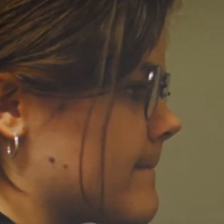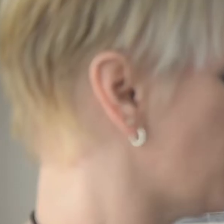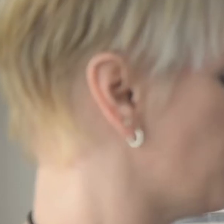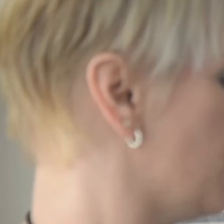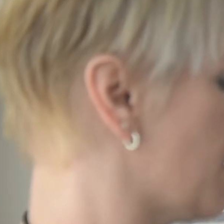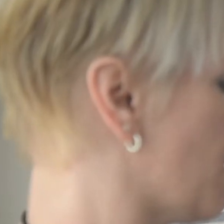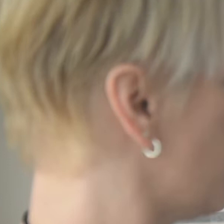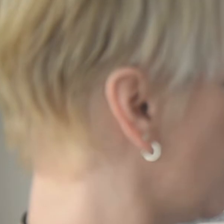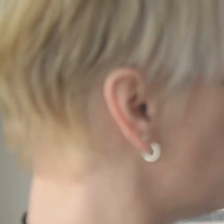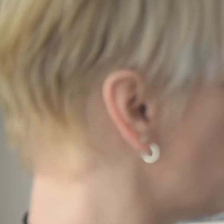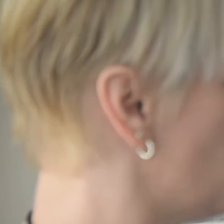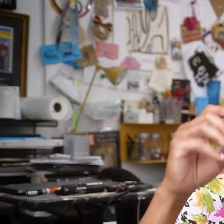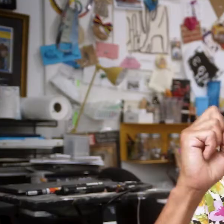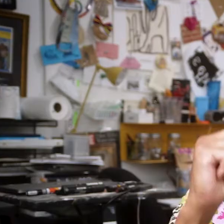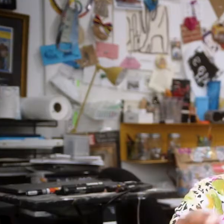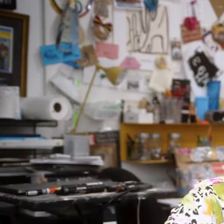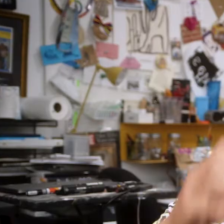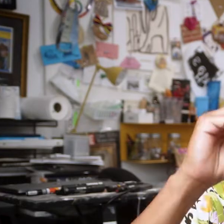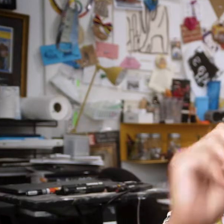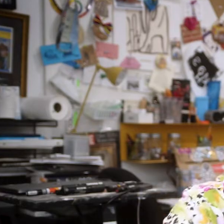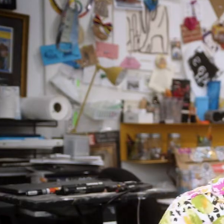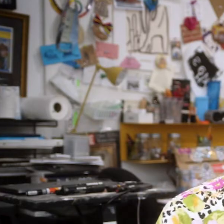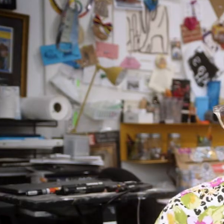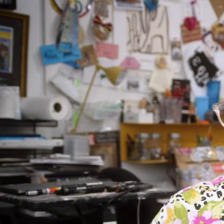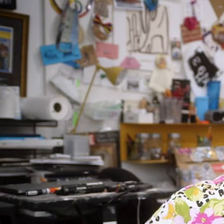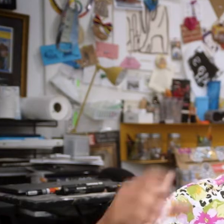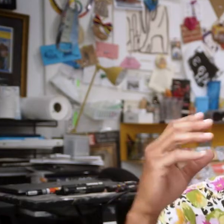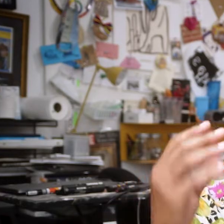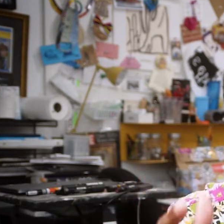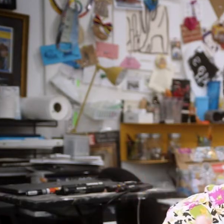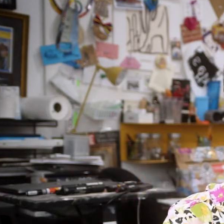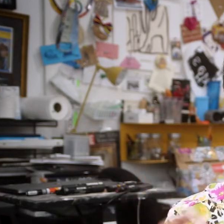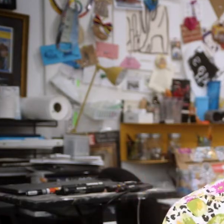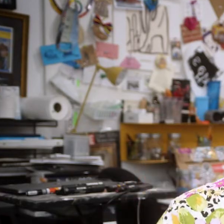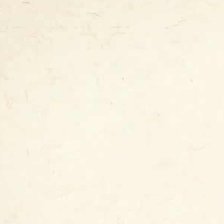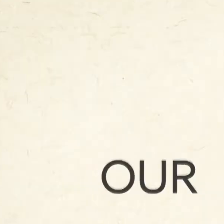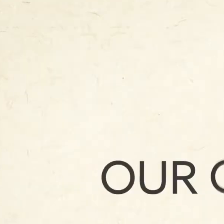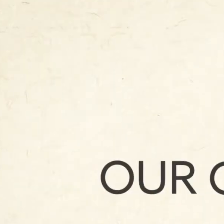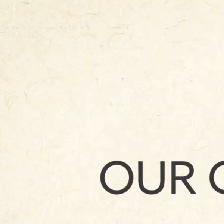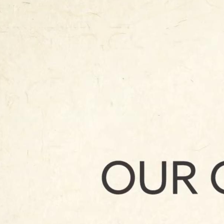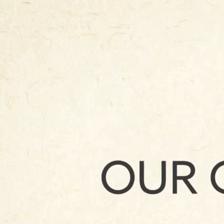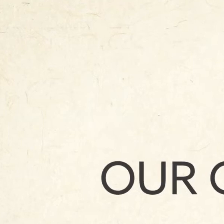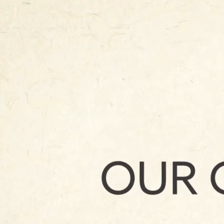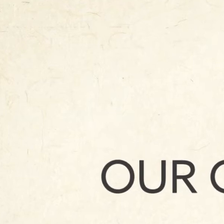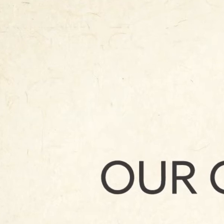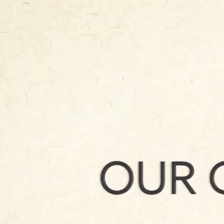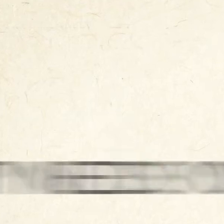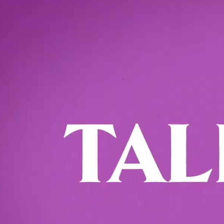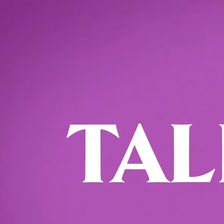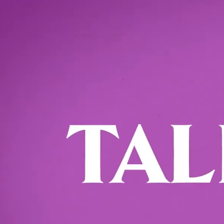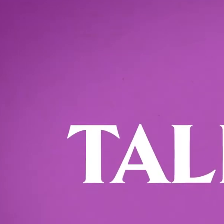shape it, and I think we all have that ability to take their own talents, their gifts, and share them with people.